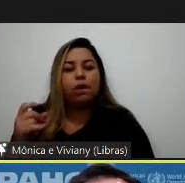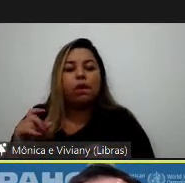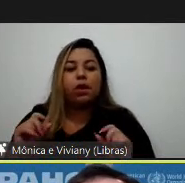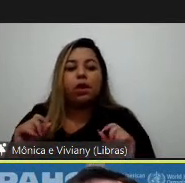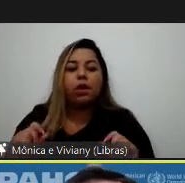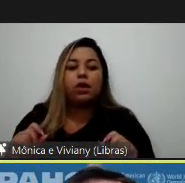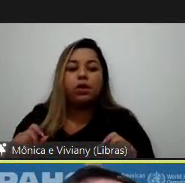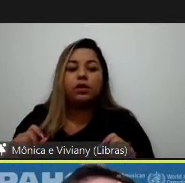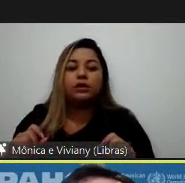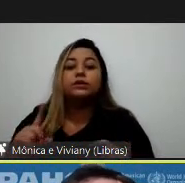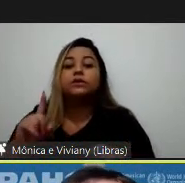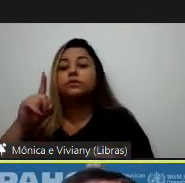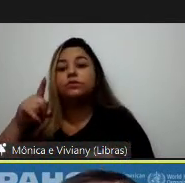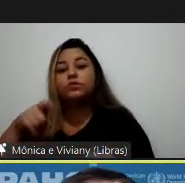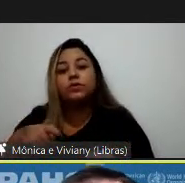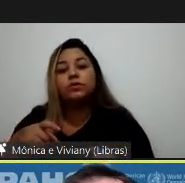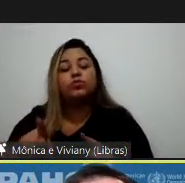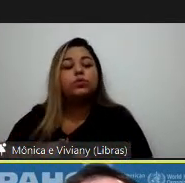it is important that